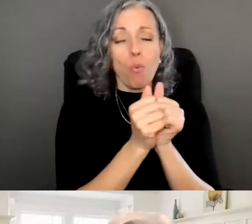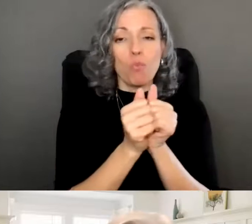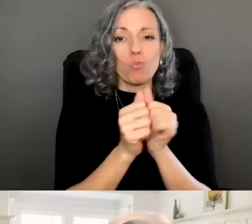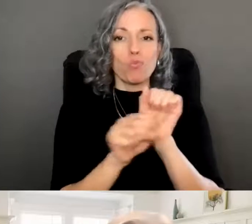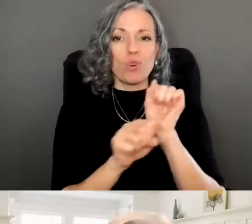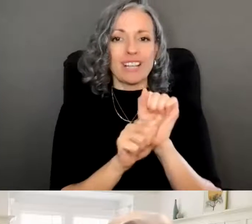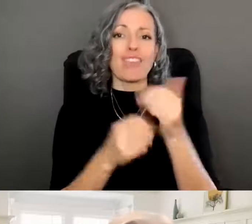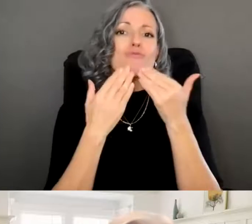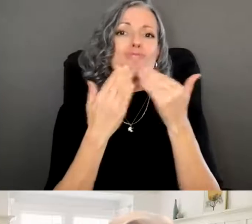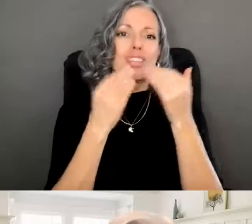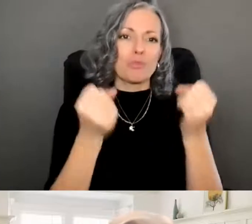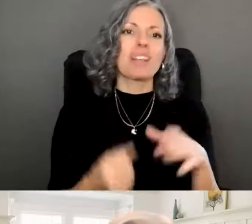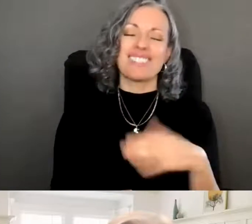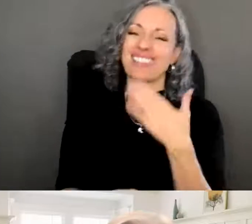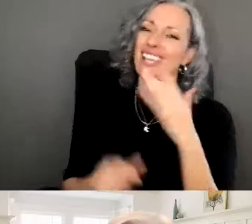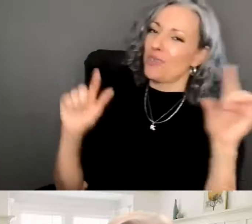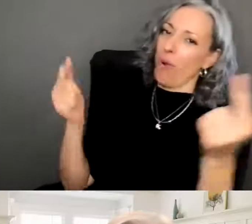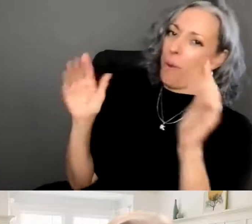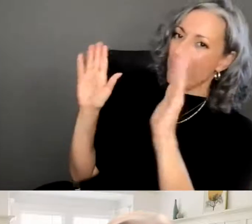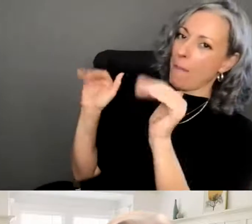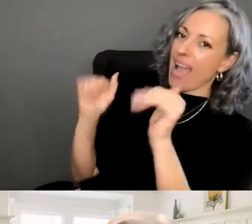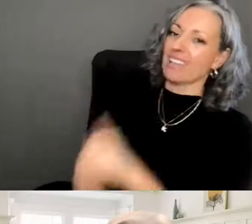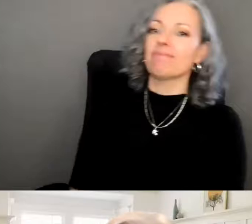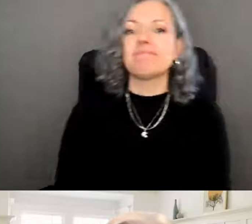much. My pleasure. Thank you all. Bye.